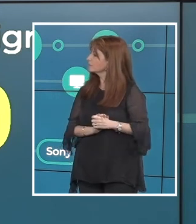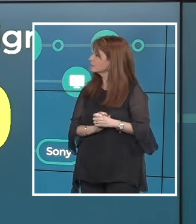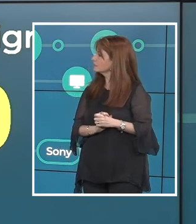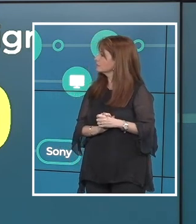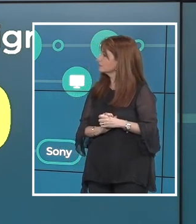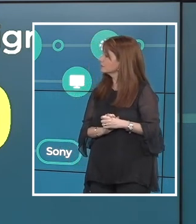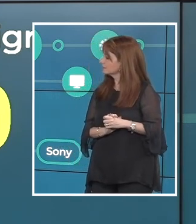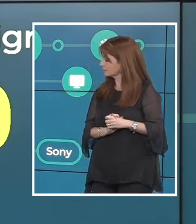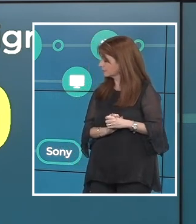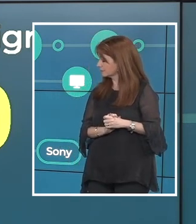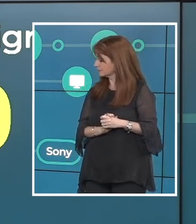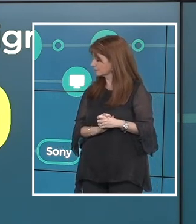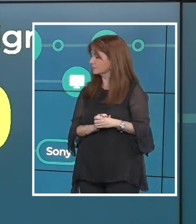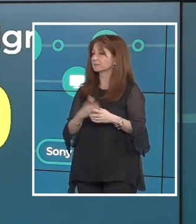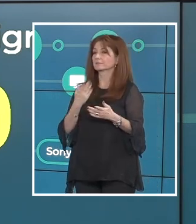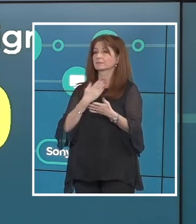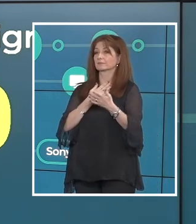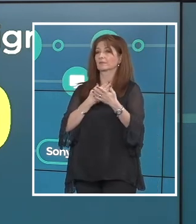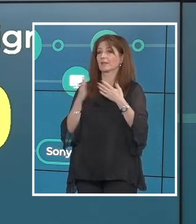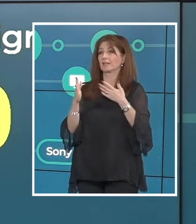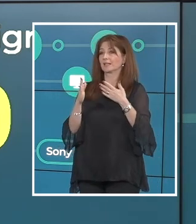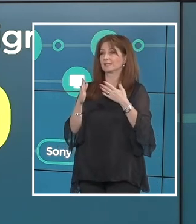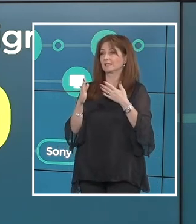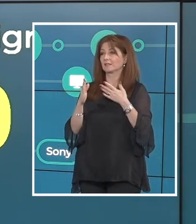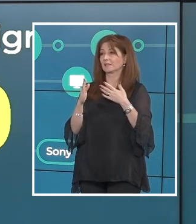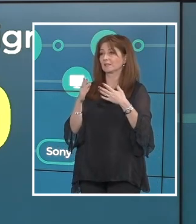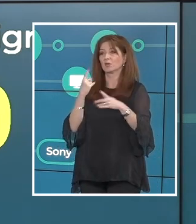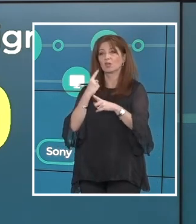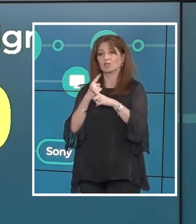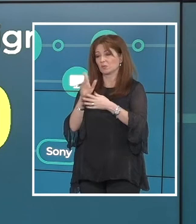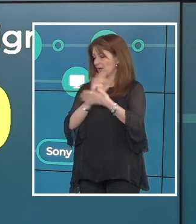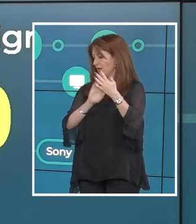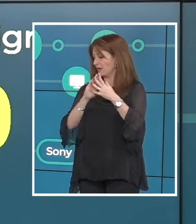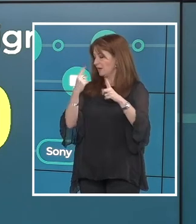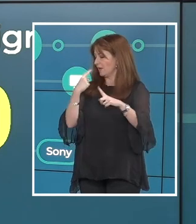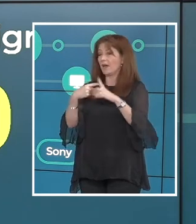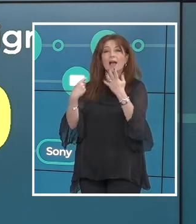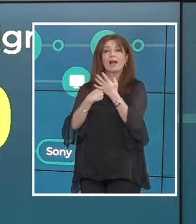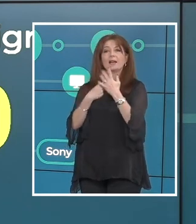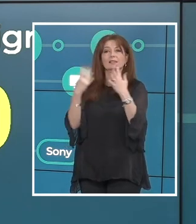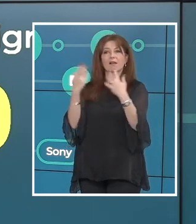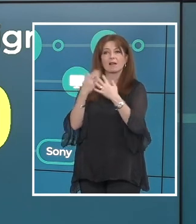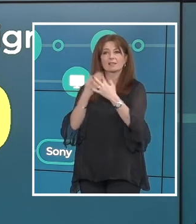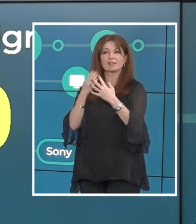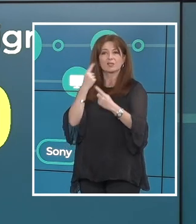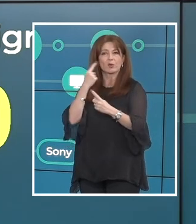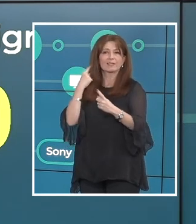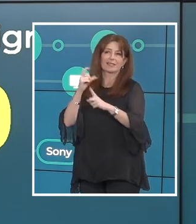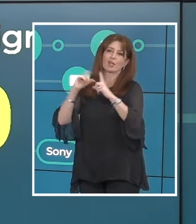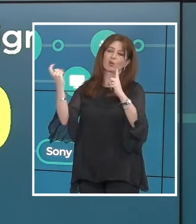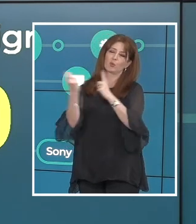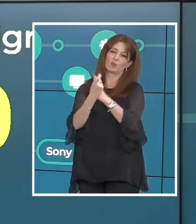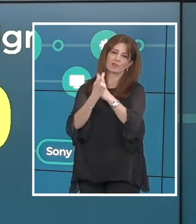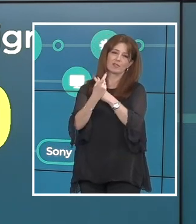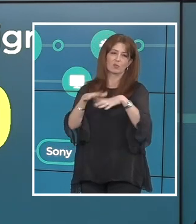doing. Okay. And then obviously Larry mentioned XR Access yesterday as well, but it's a community of folks who are thinking about